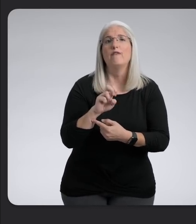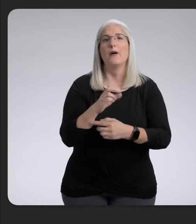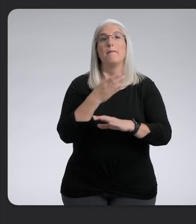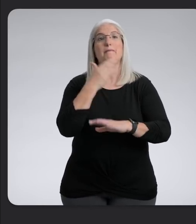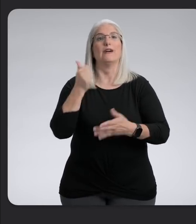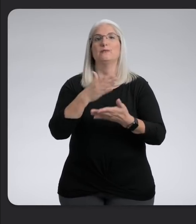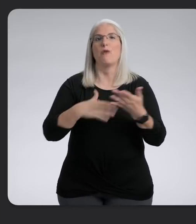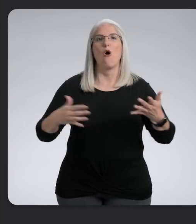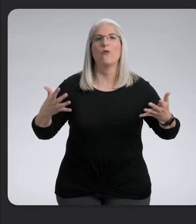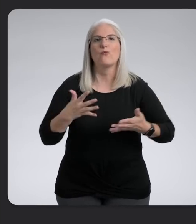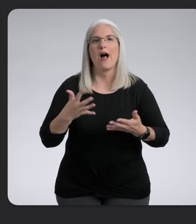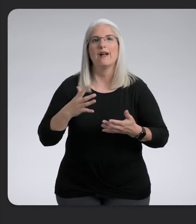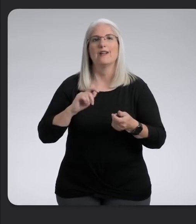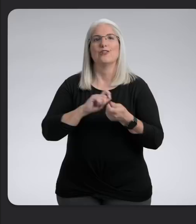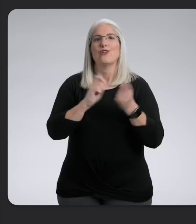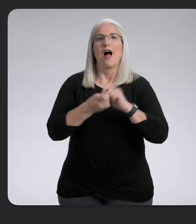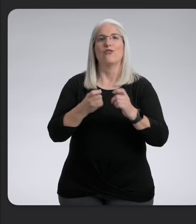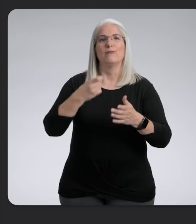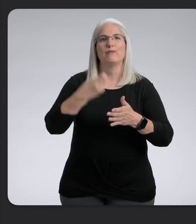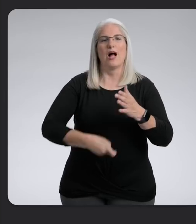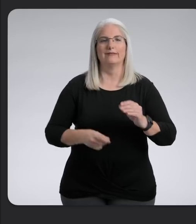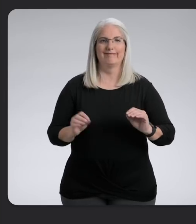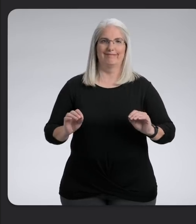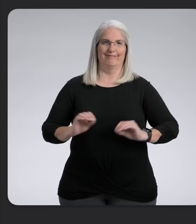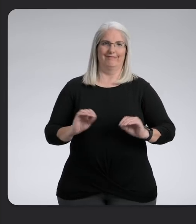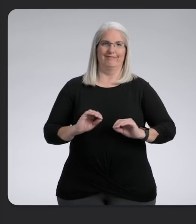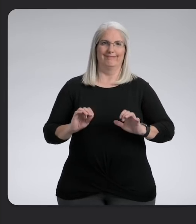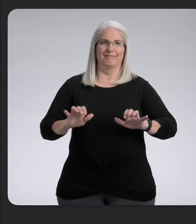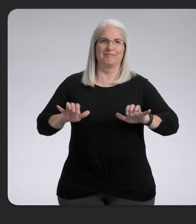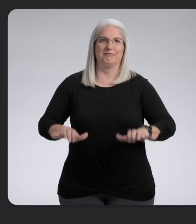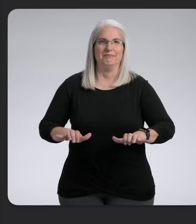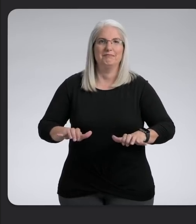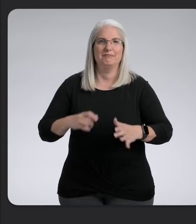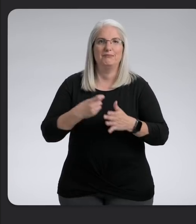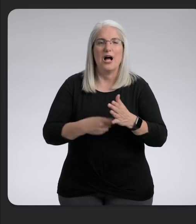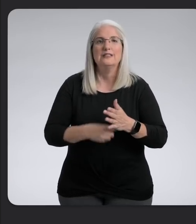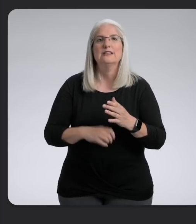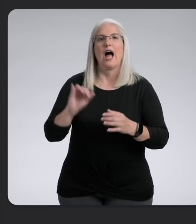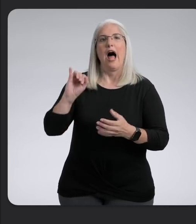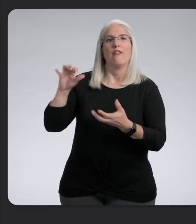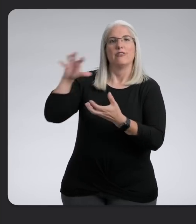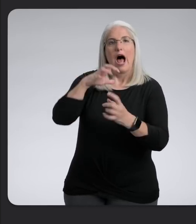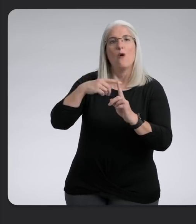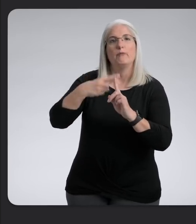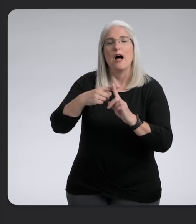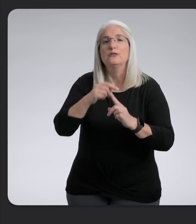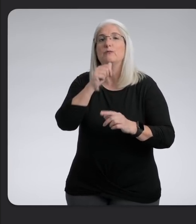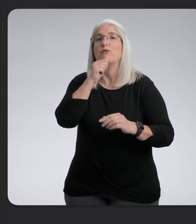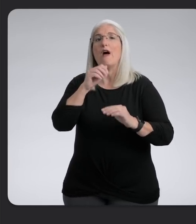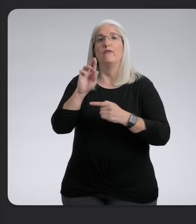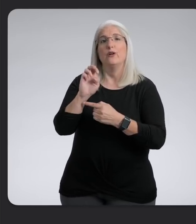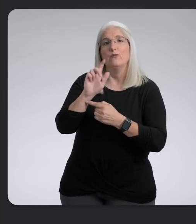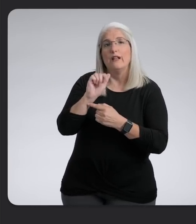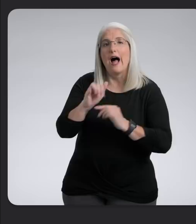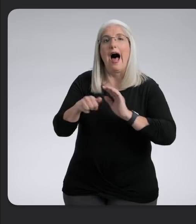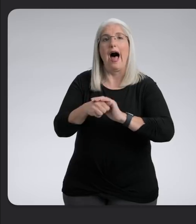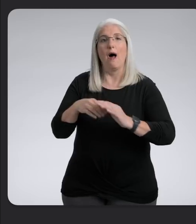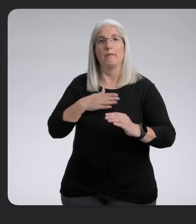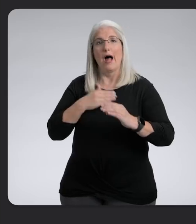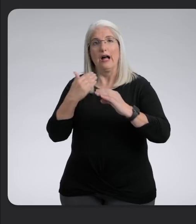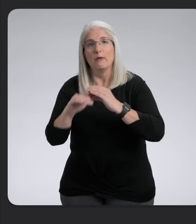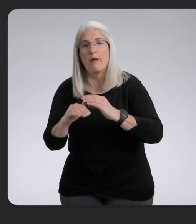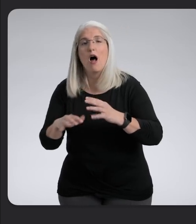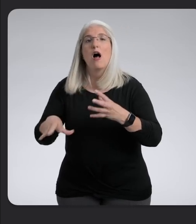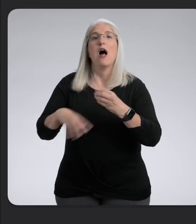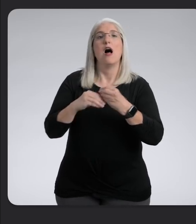not changing our prices at all. You'll get all of iCloud, plus our new Private Relay service, Hide My Email, and expanded HomeKit Secure